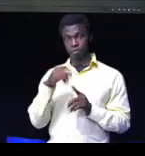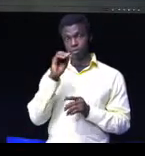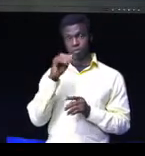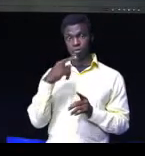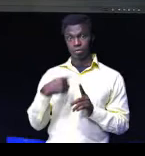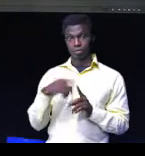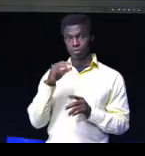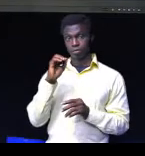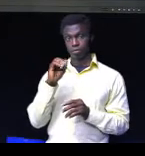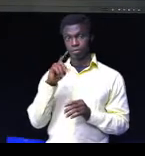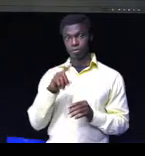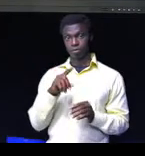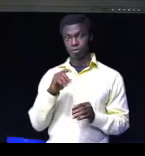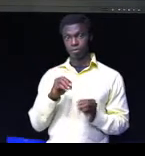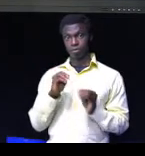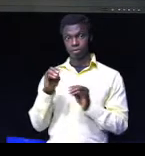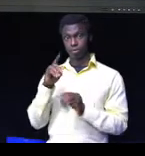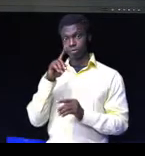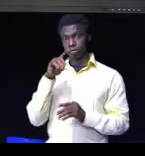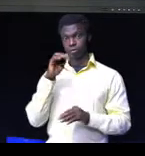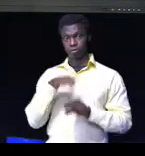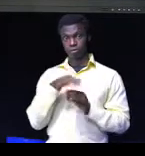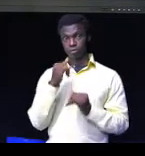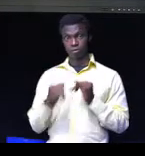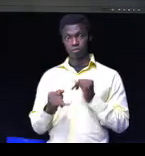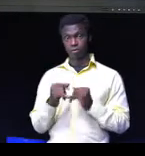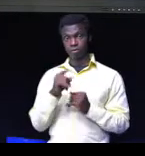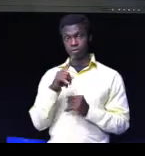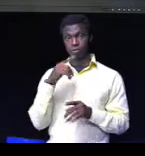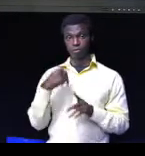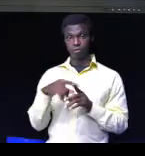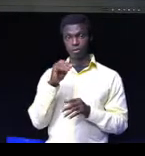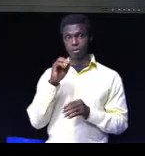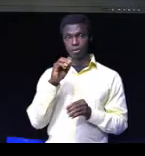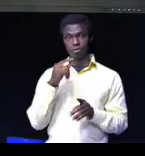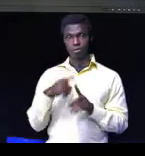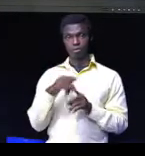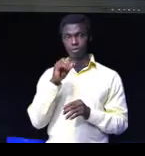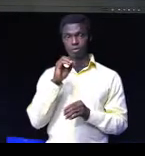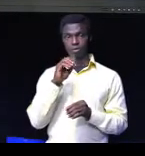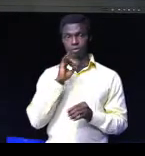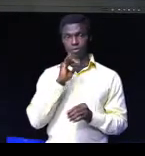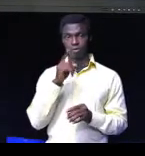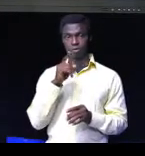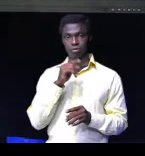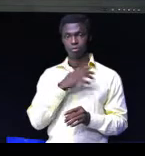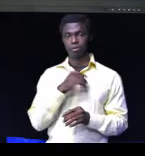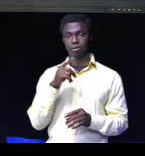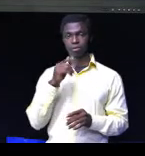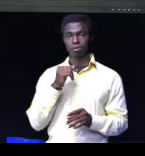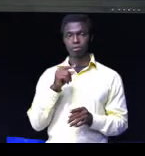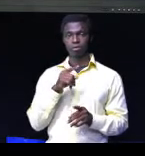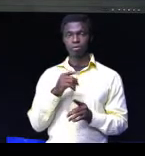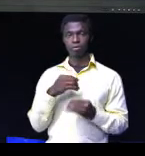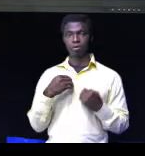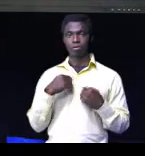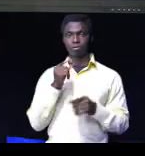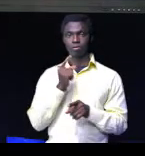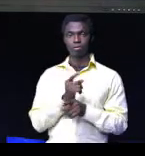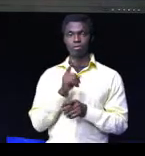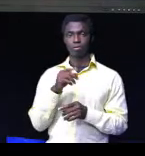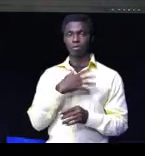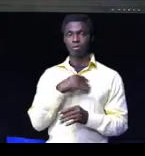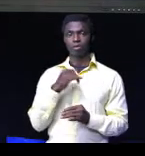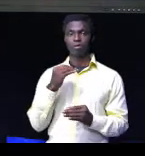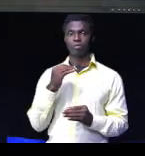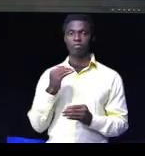plus 0, and at the end you put 1, because 1 plus 0 plus 0 is 1. And here you have just 1, you have 1.